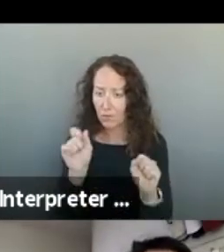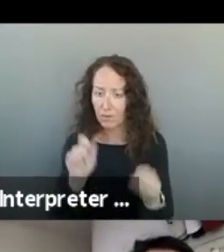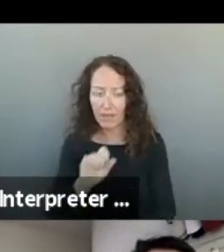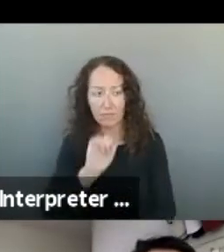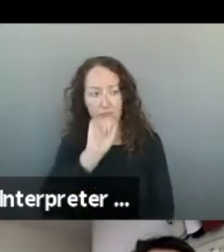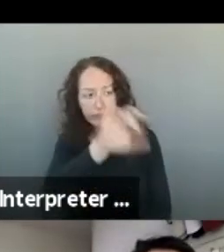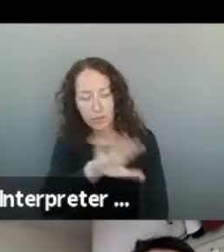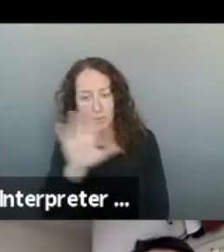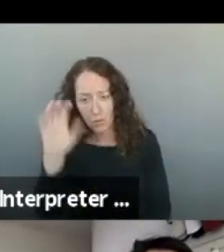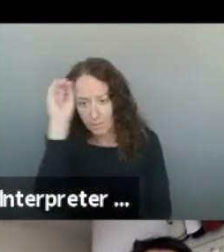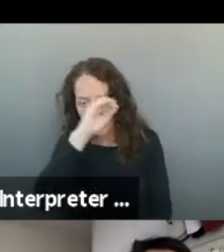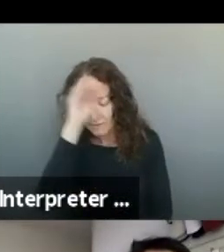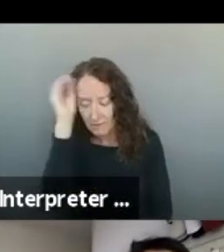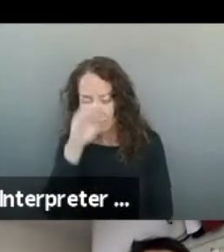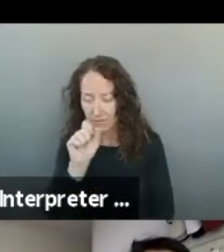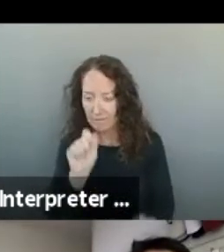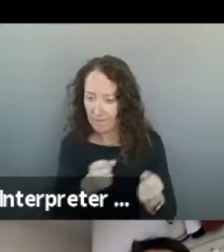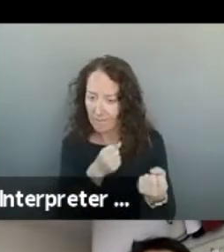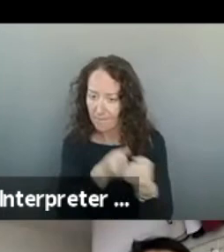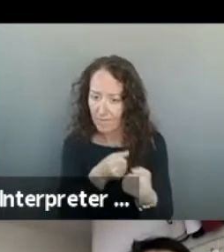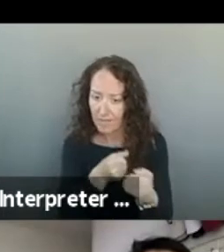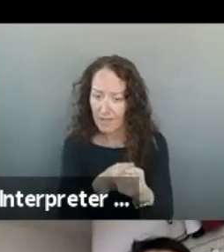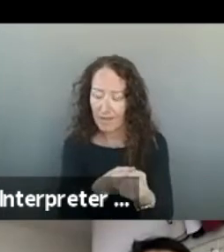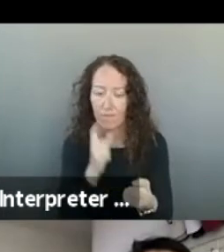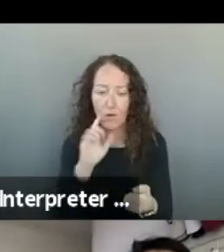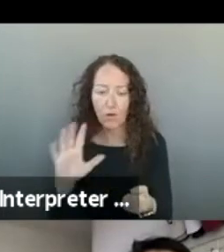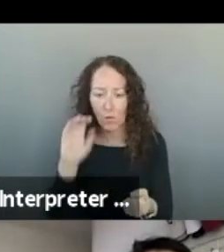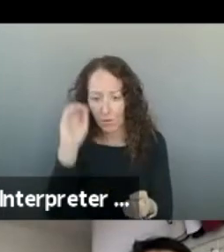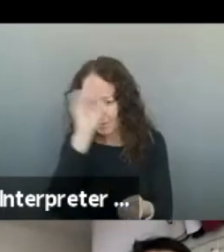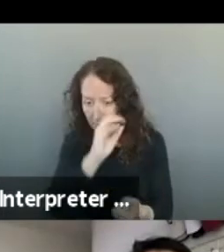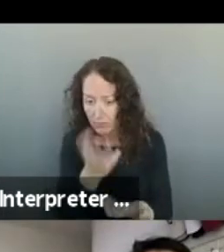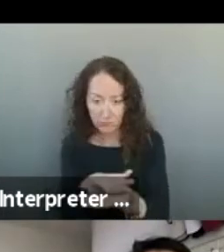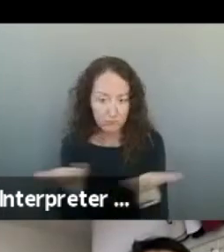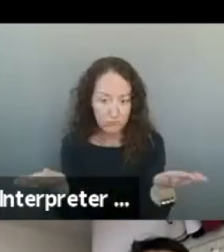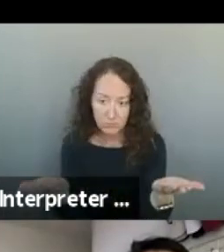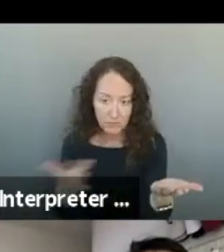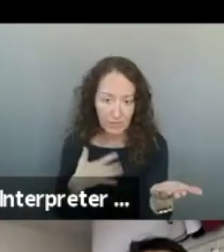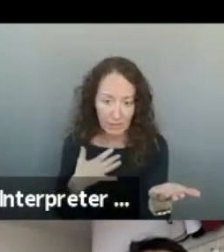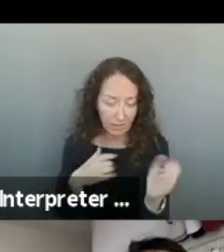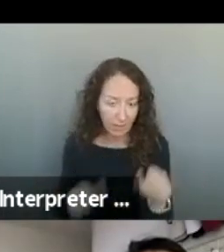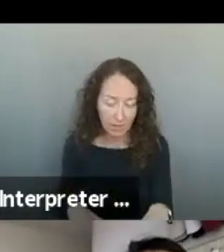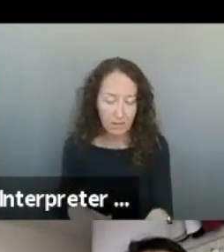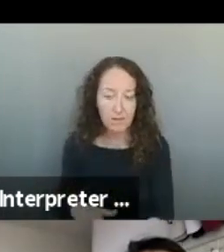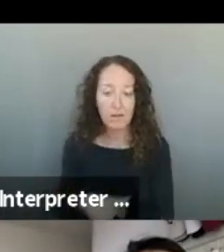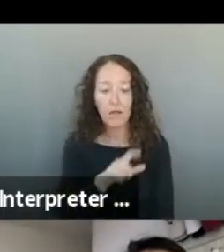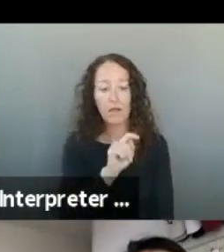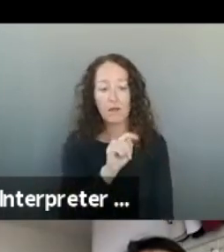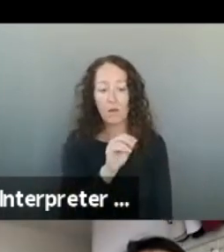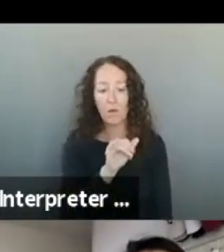can advocate for their voices. I mean, I really love one of the things that Toya said,